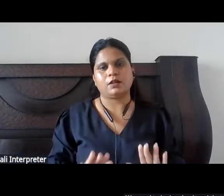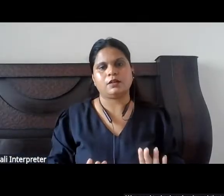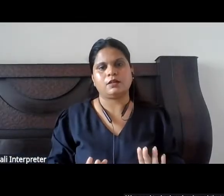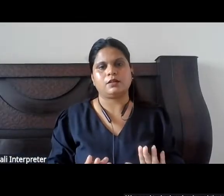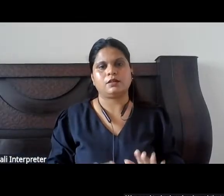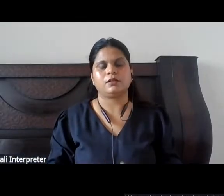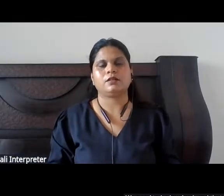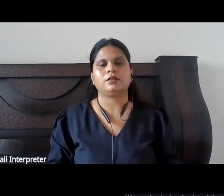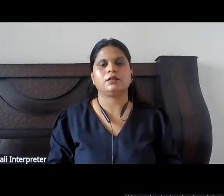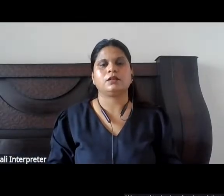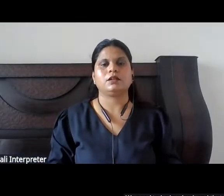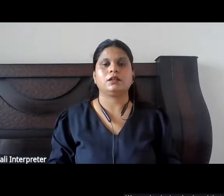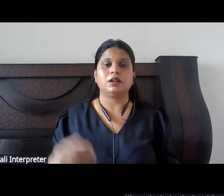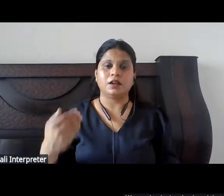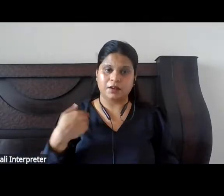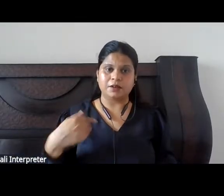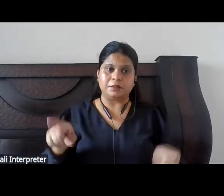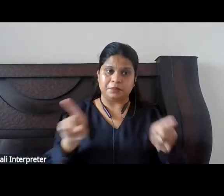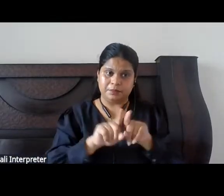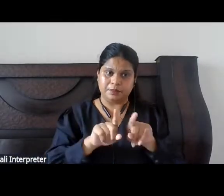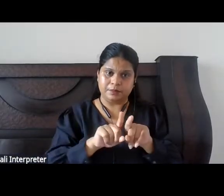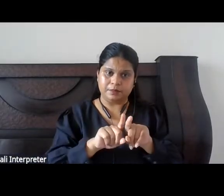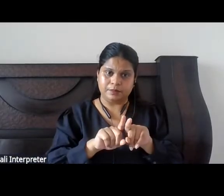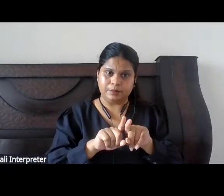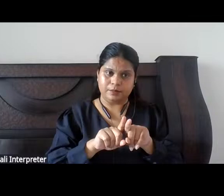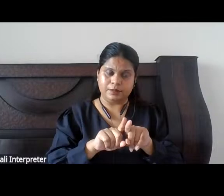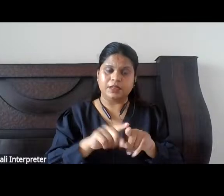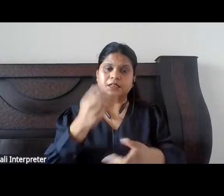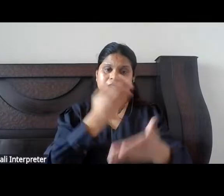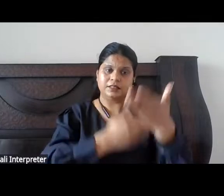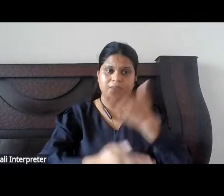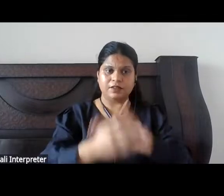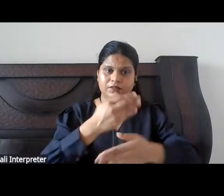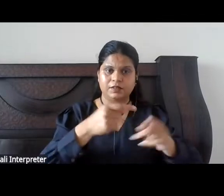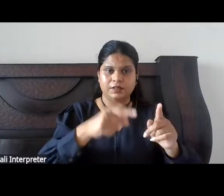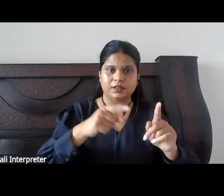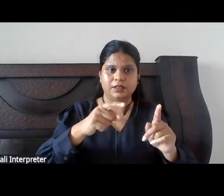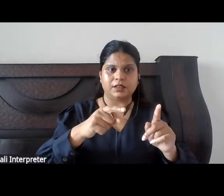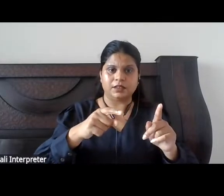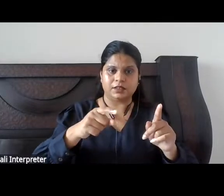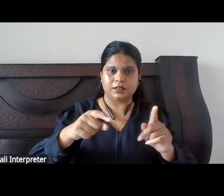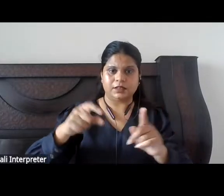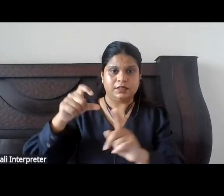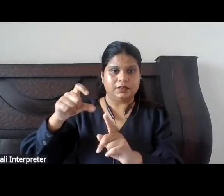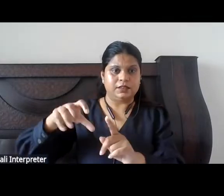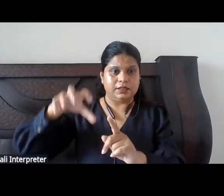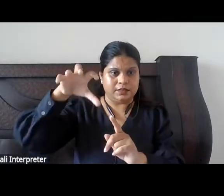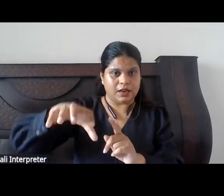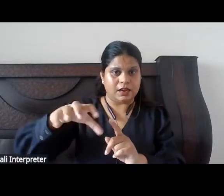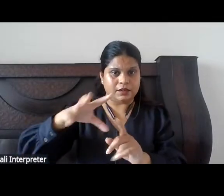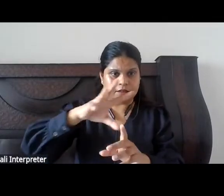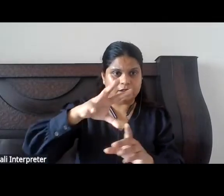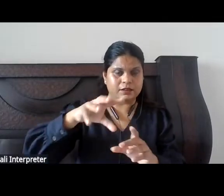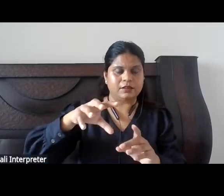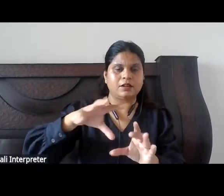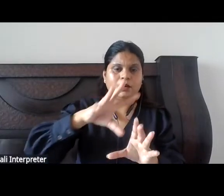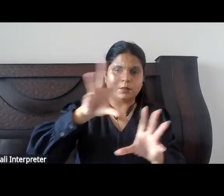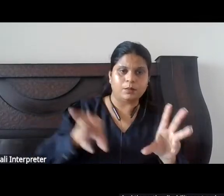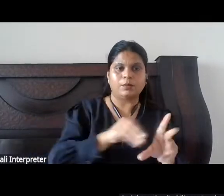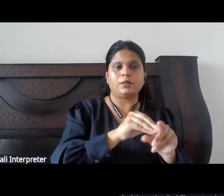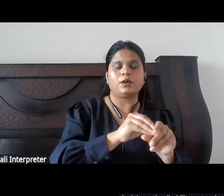as a movement, and the entire disability sector should come together and take it as the utmost